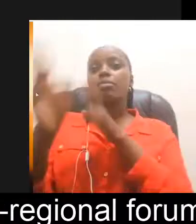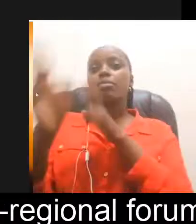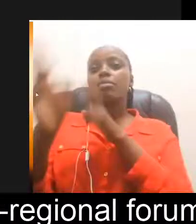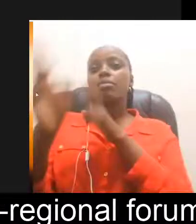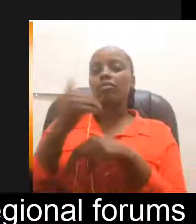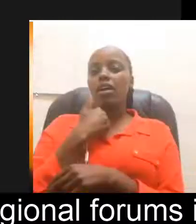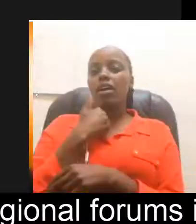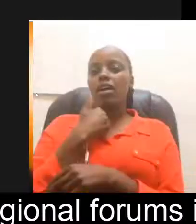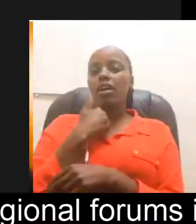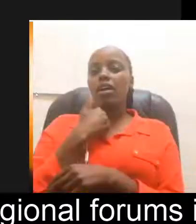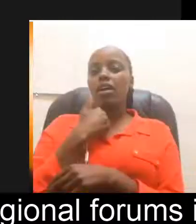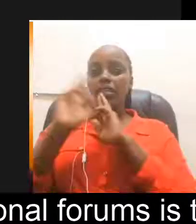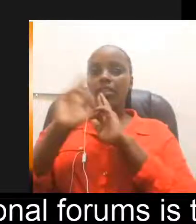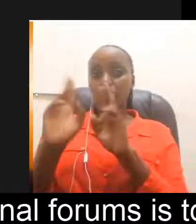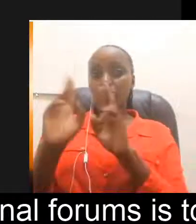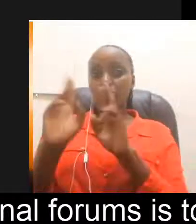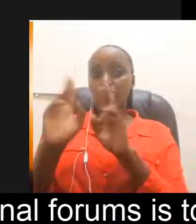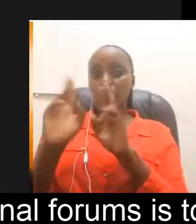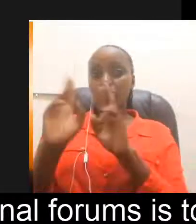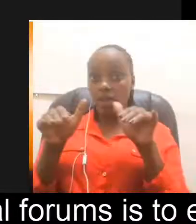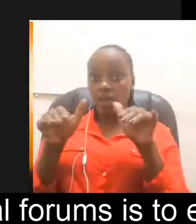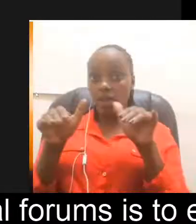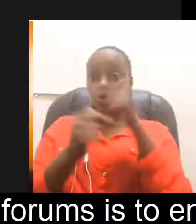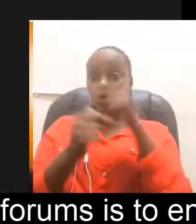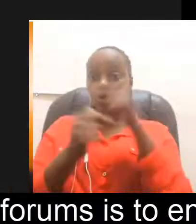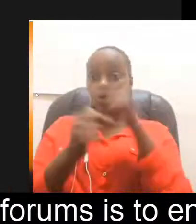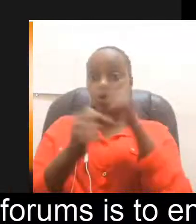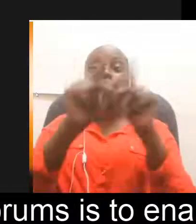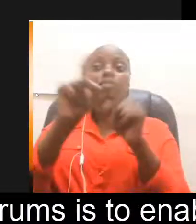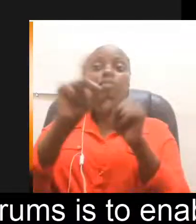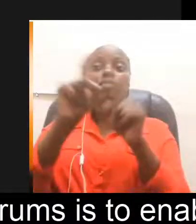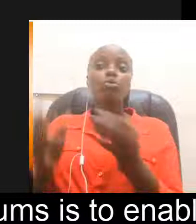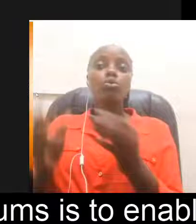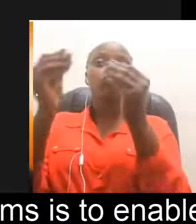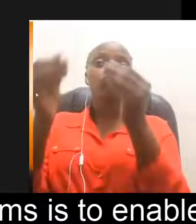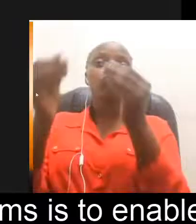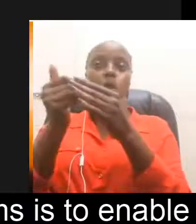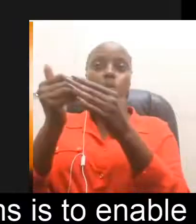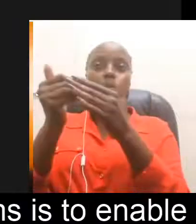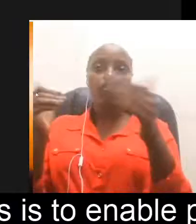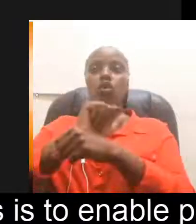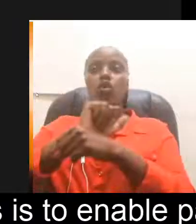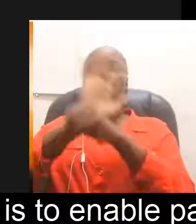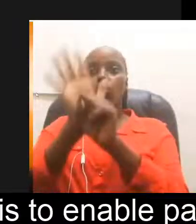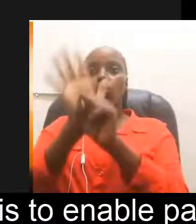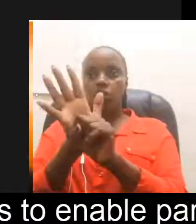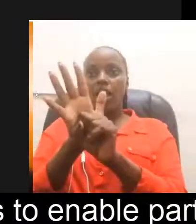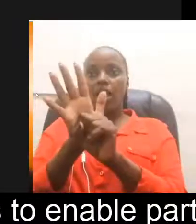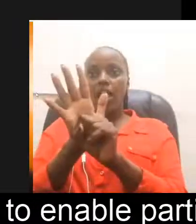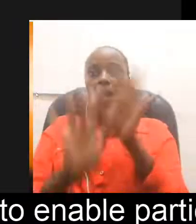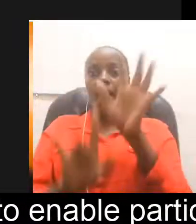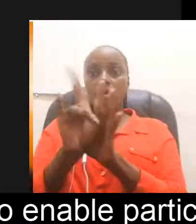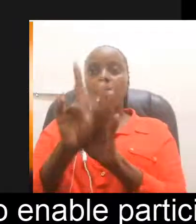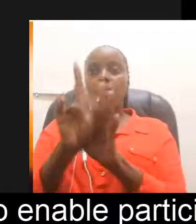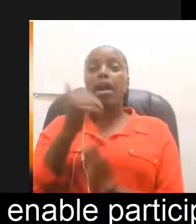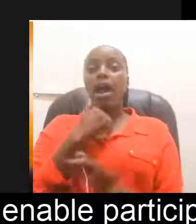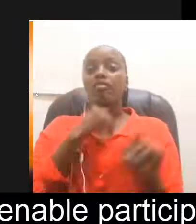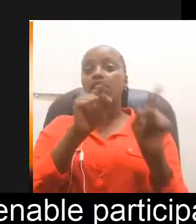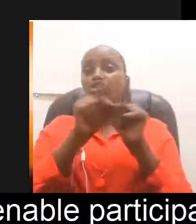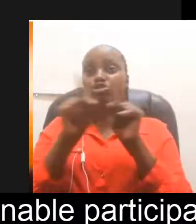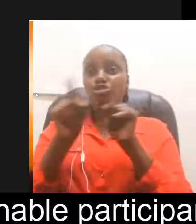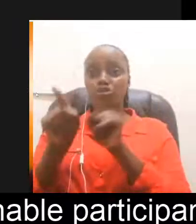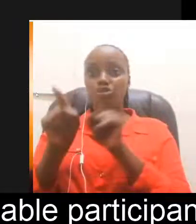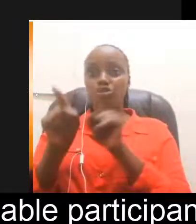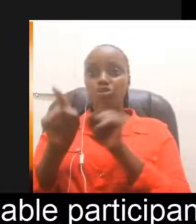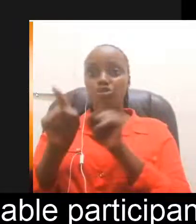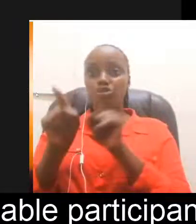another report, which was supposed to be submitted just before the COVID outbreak, and so we